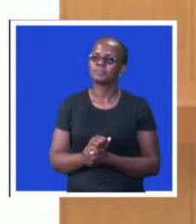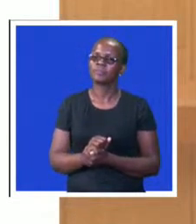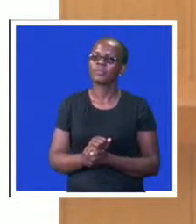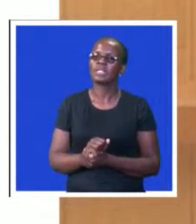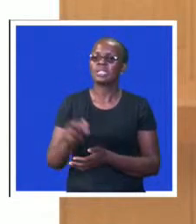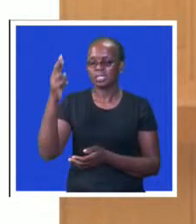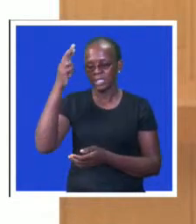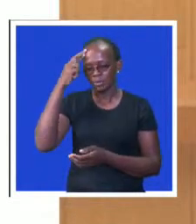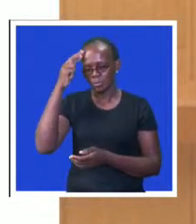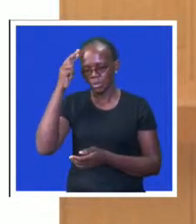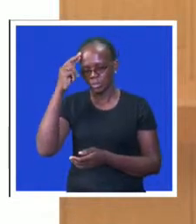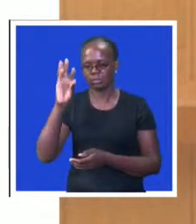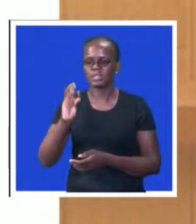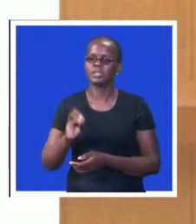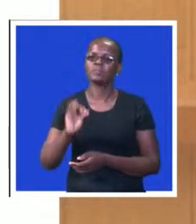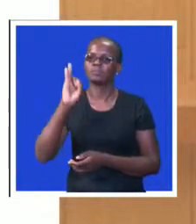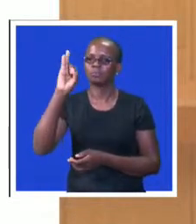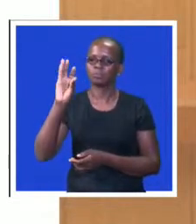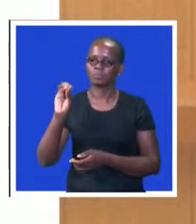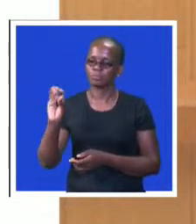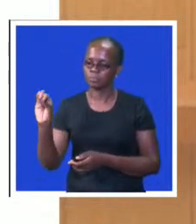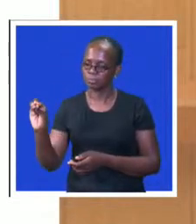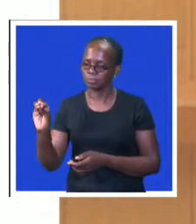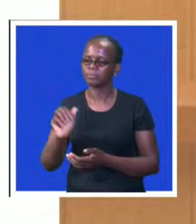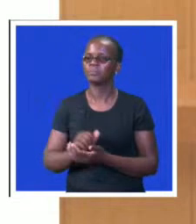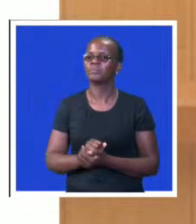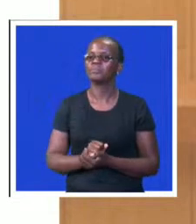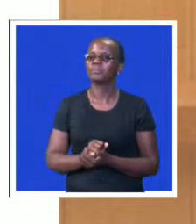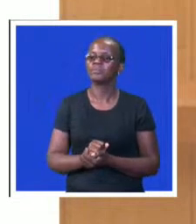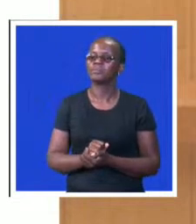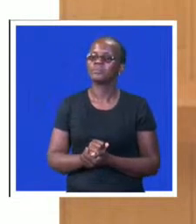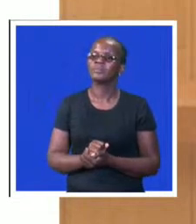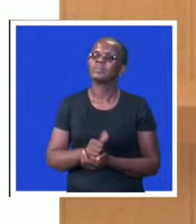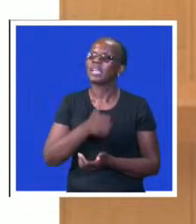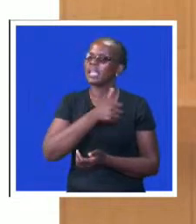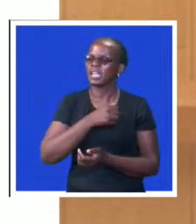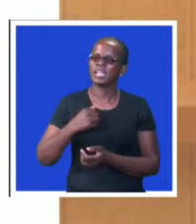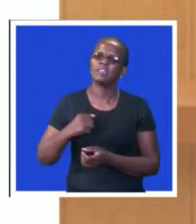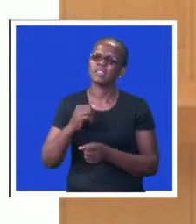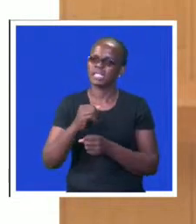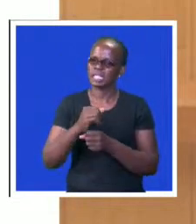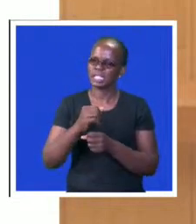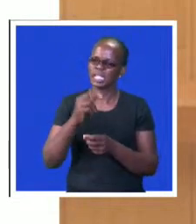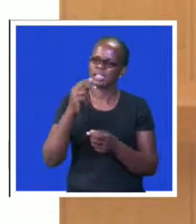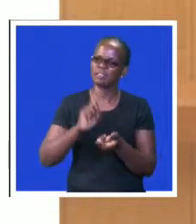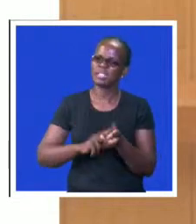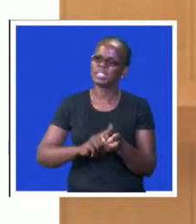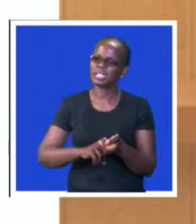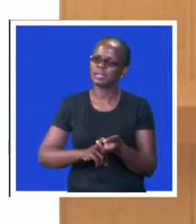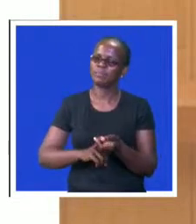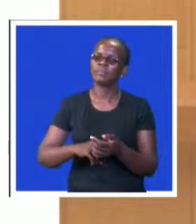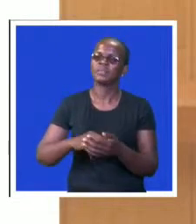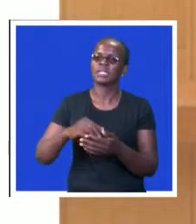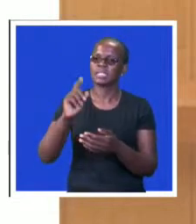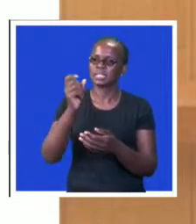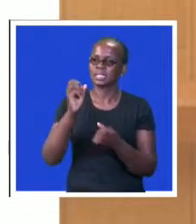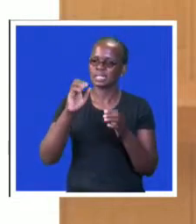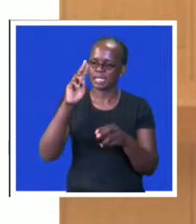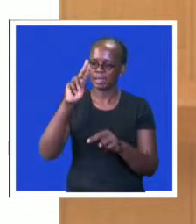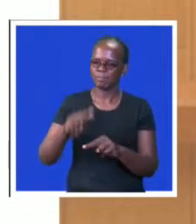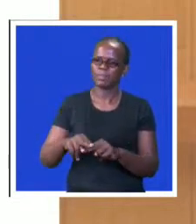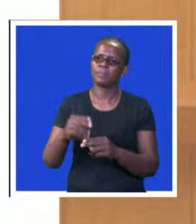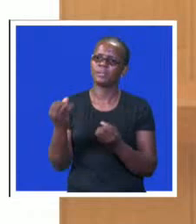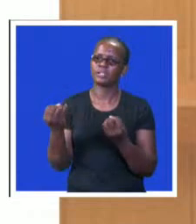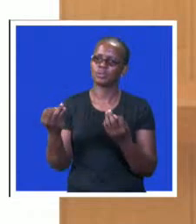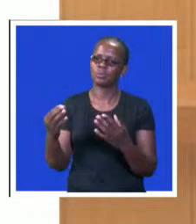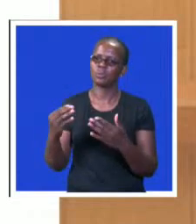200 emalangeni note. Remember to always put the numbers in a vertical manner so that you can be